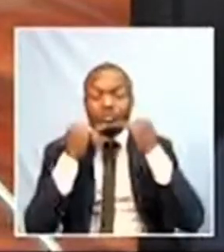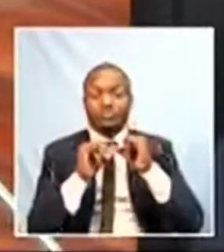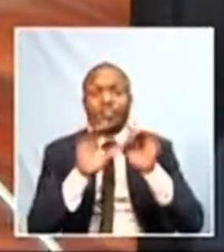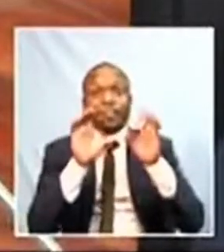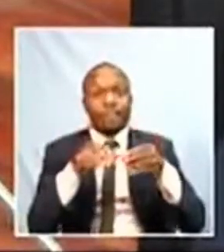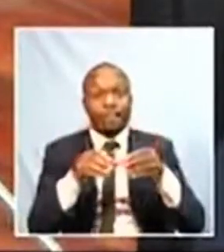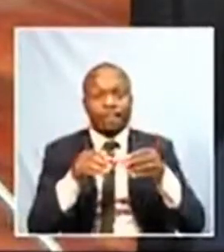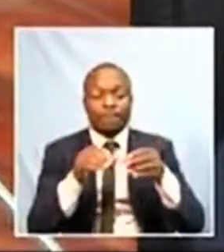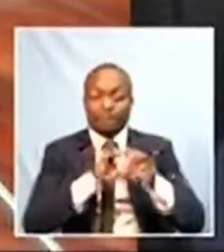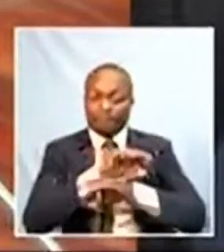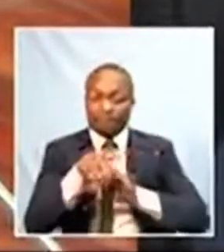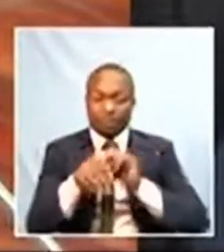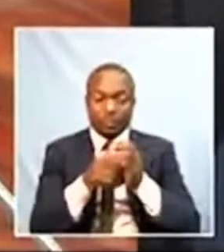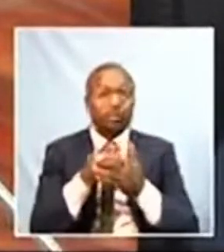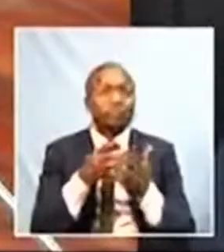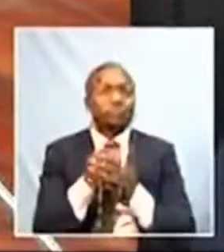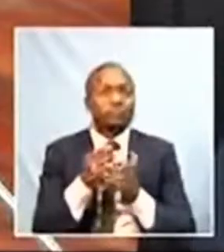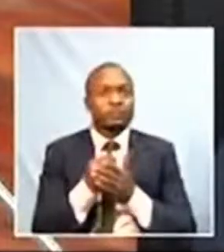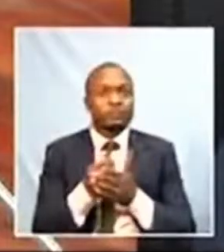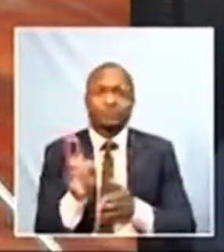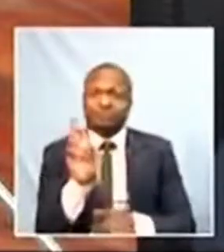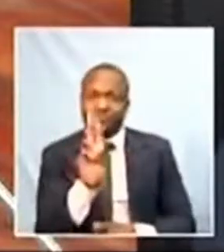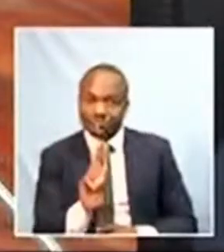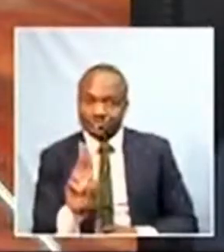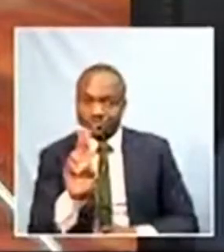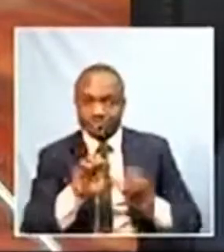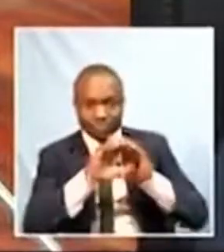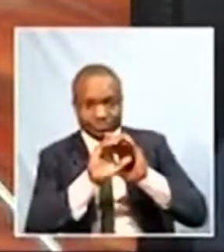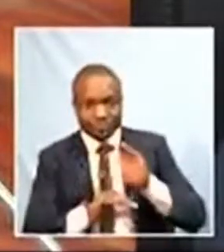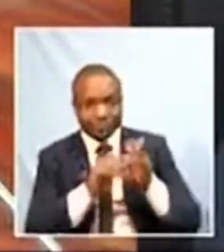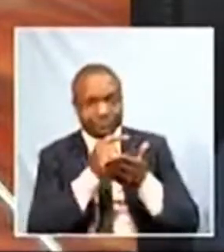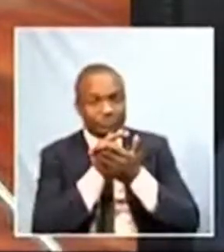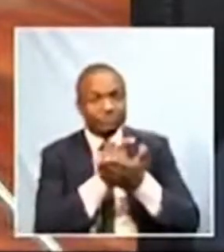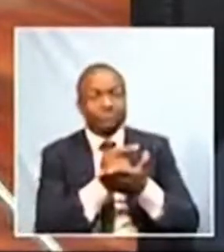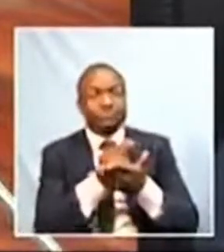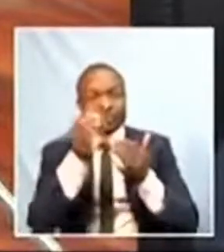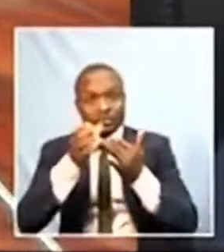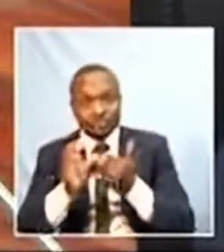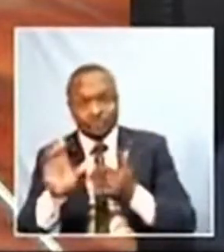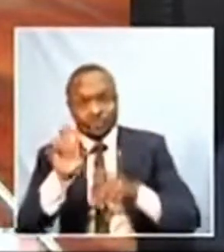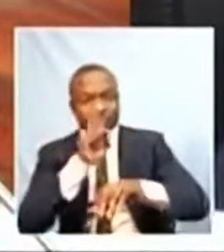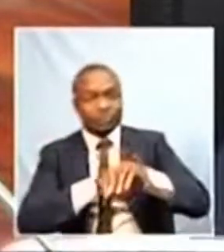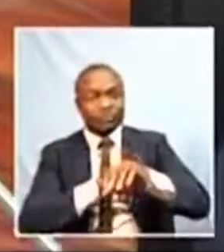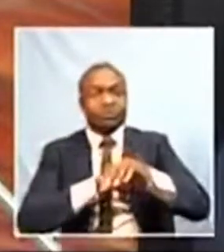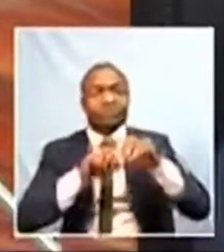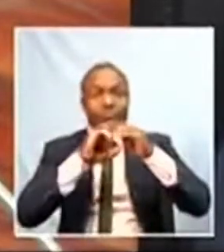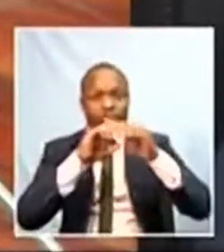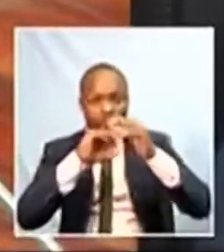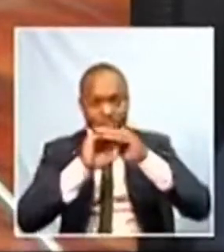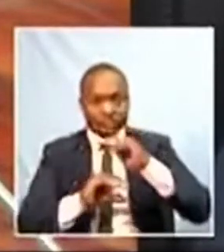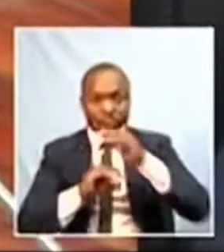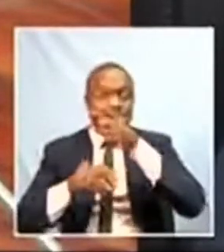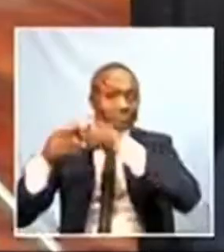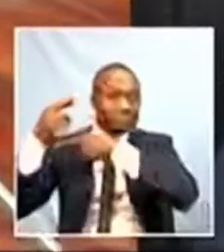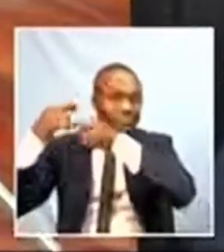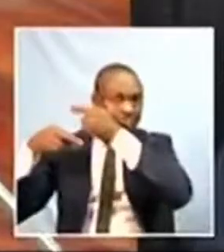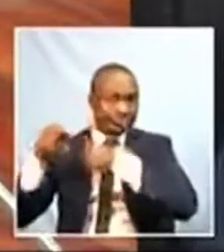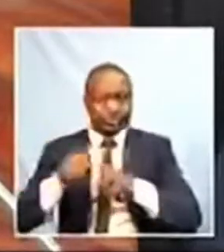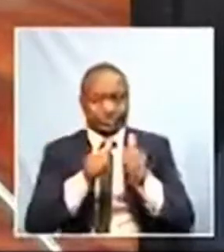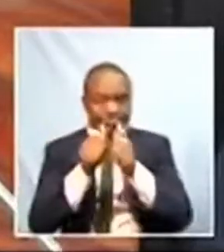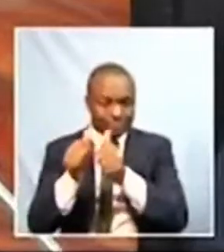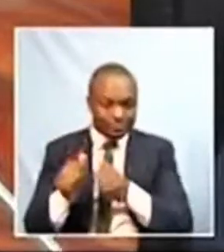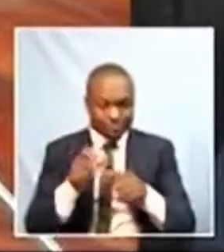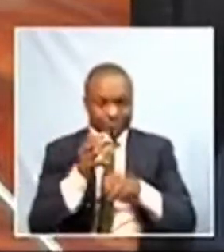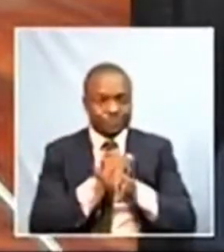committee that all funds were utilized under the grants components for the period under review. Action